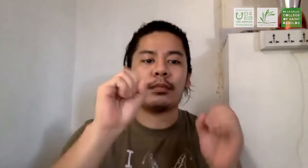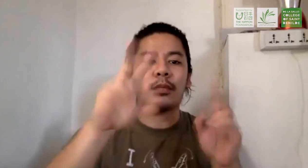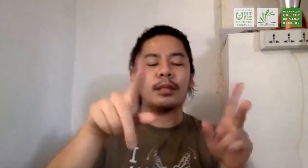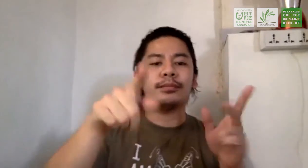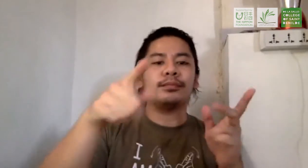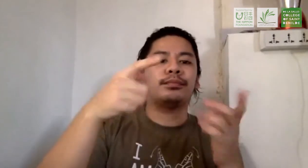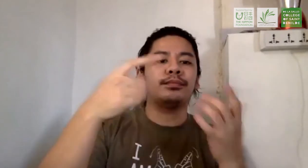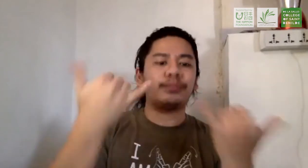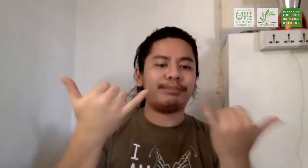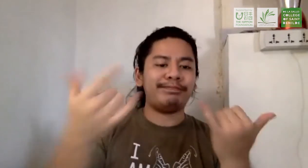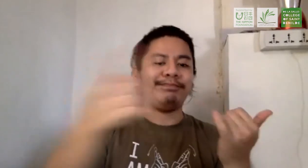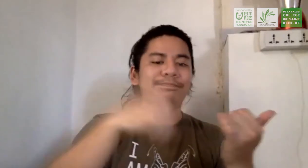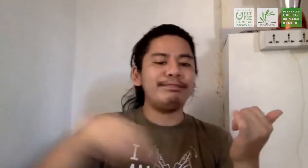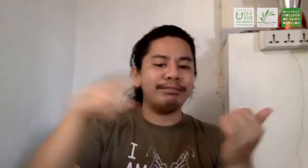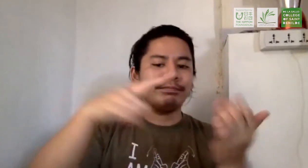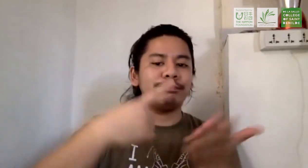difficult,